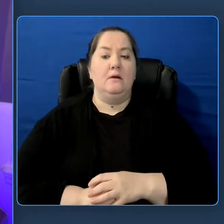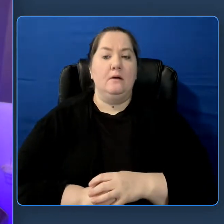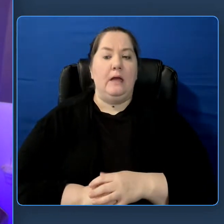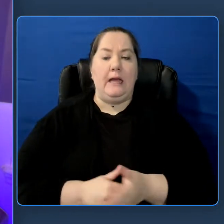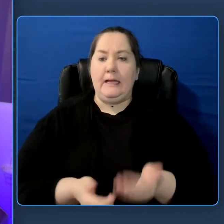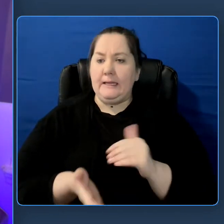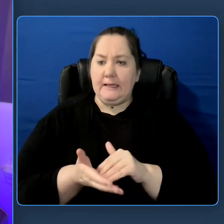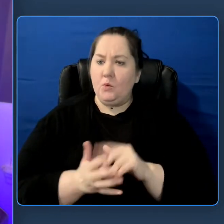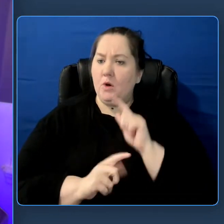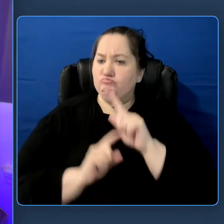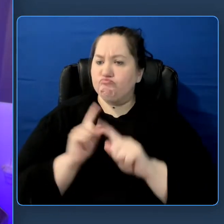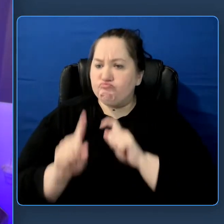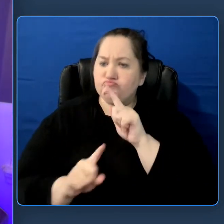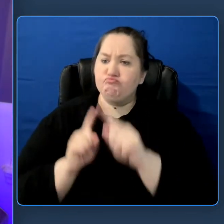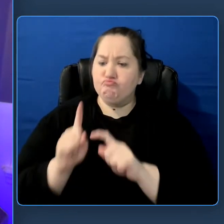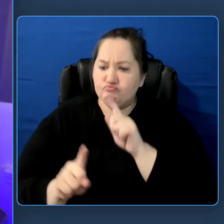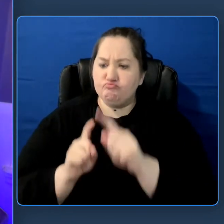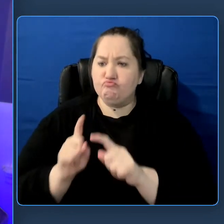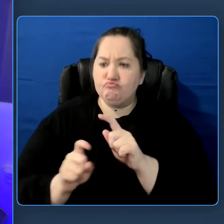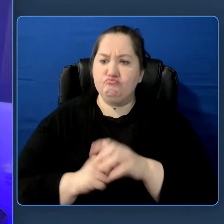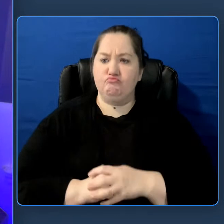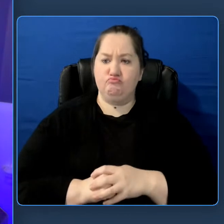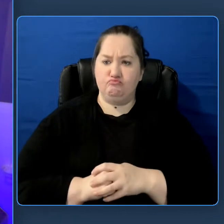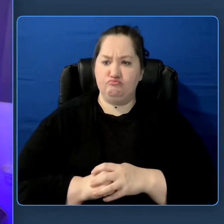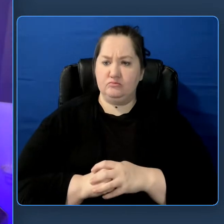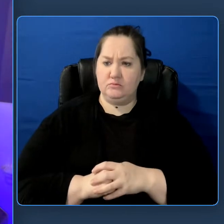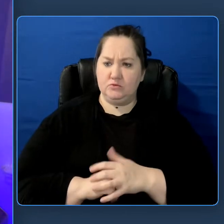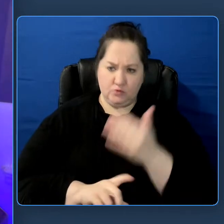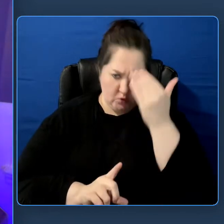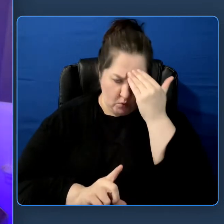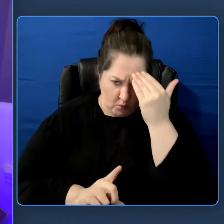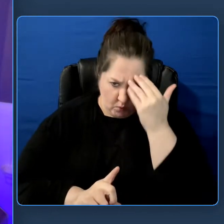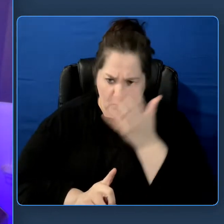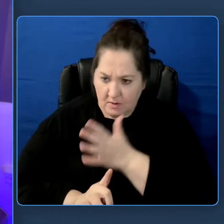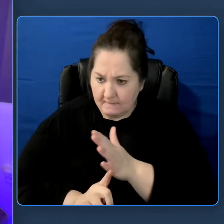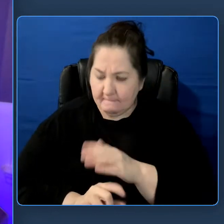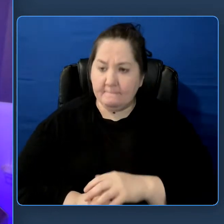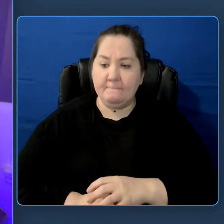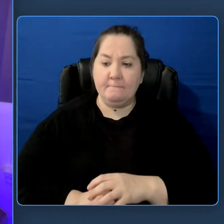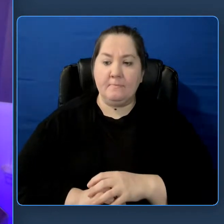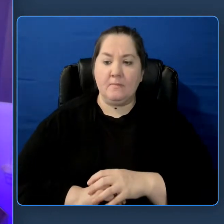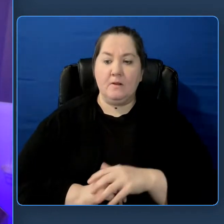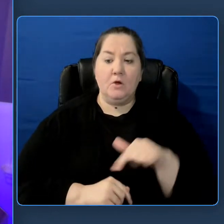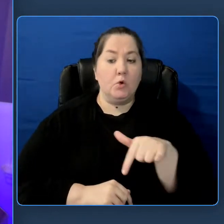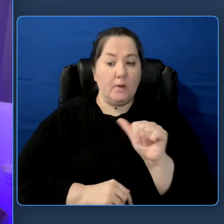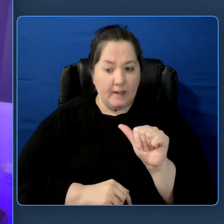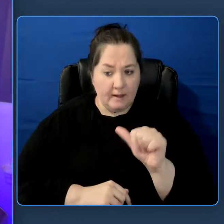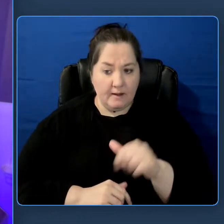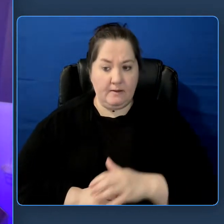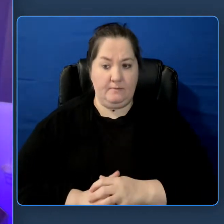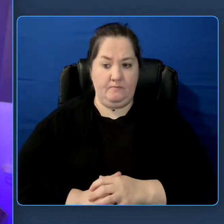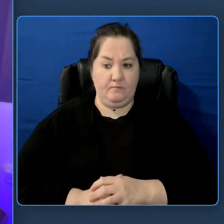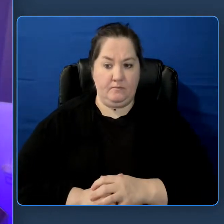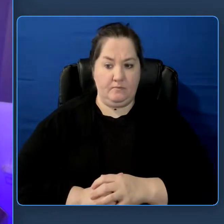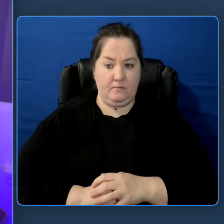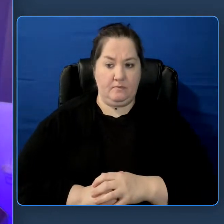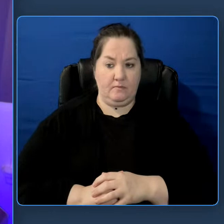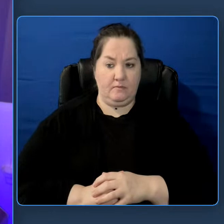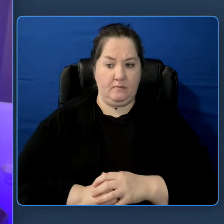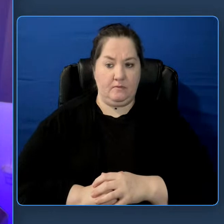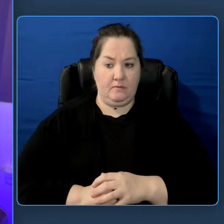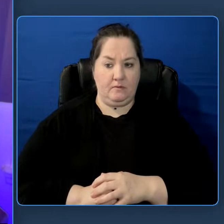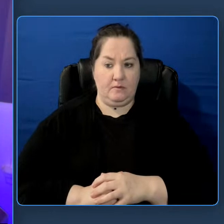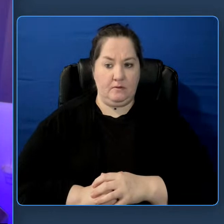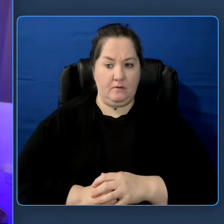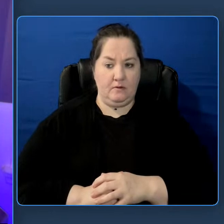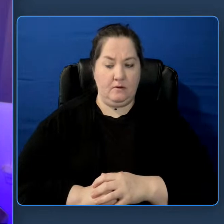want to ask a few questions just to let you get to know him. And of course, in the Q&A time, we'll get to learn both of them a little